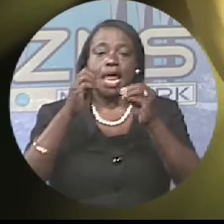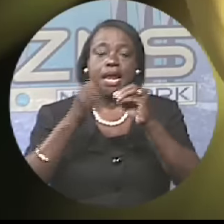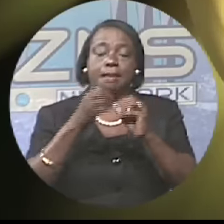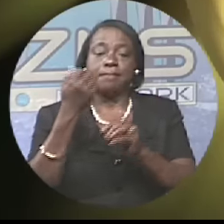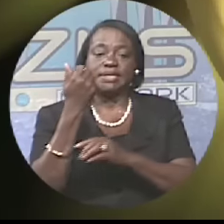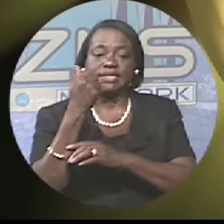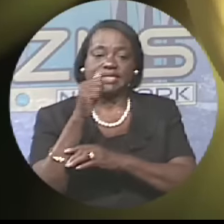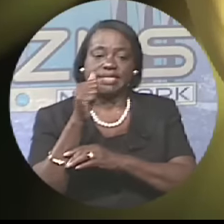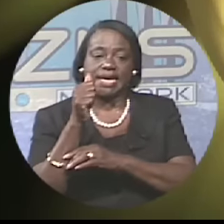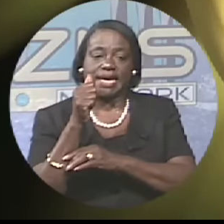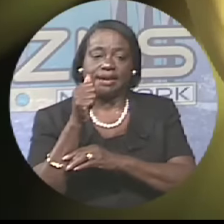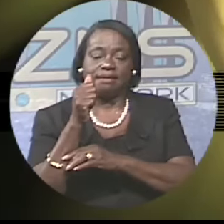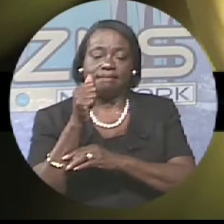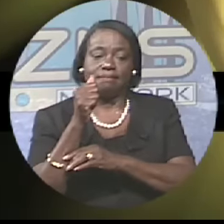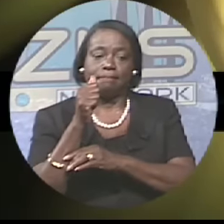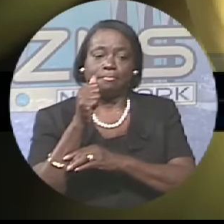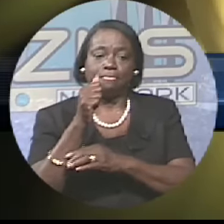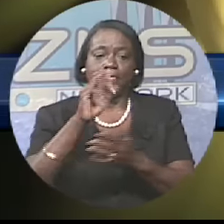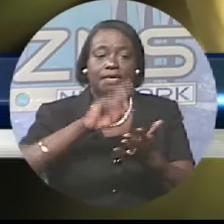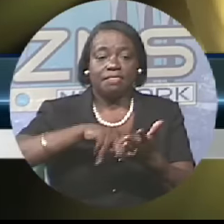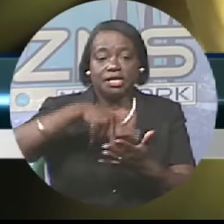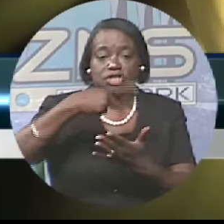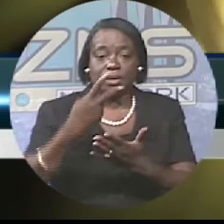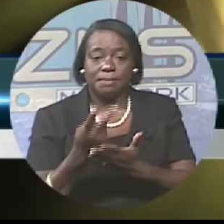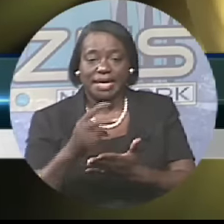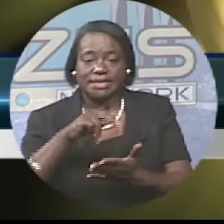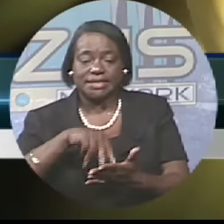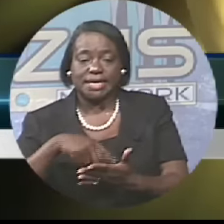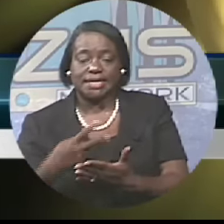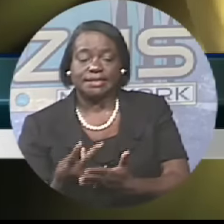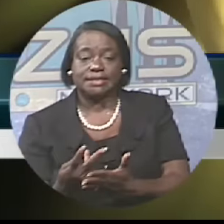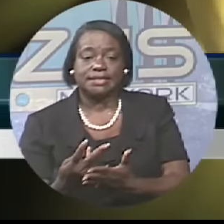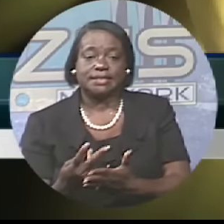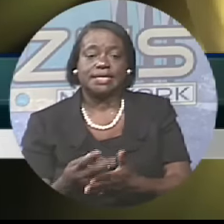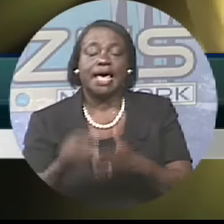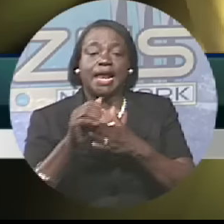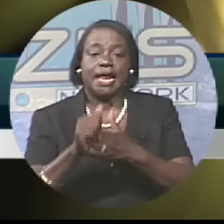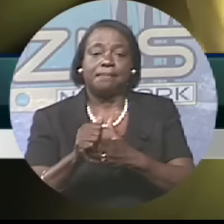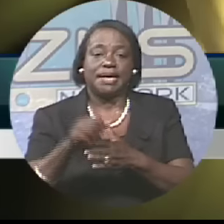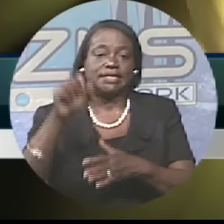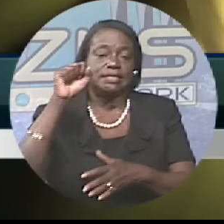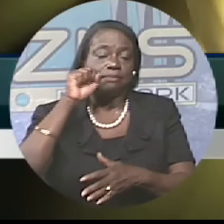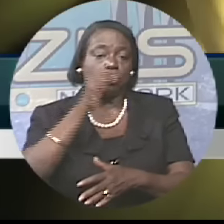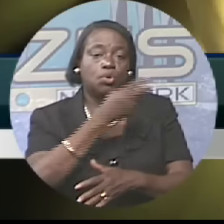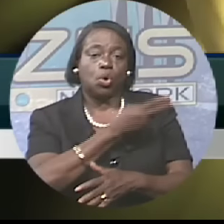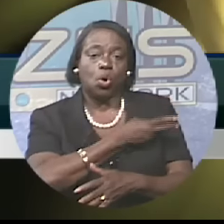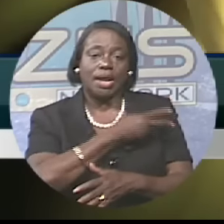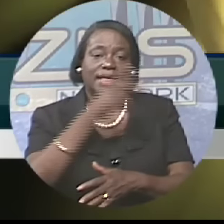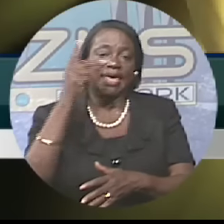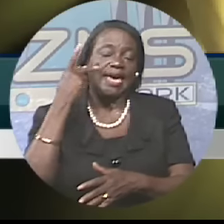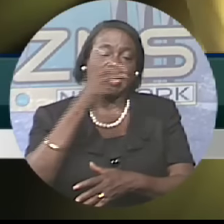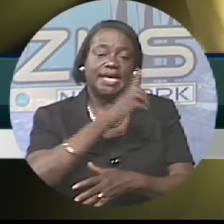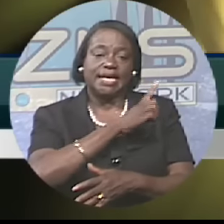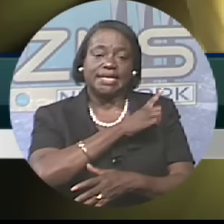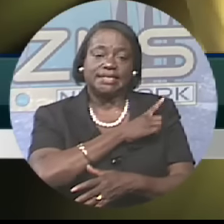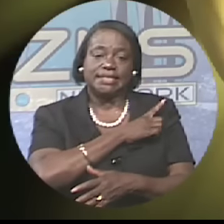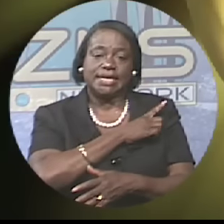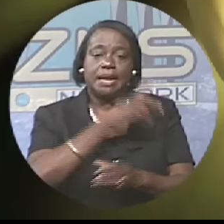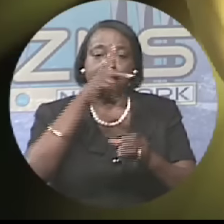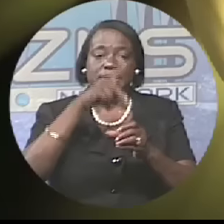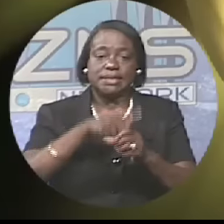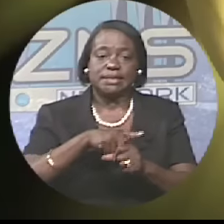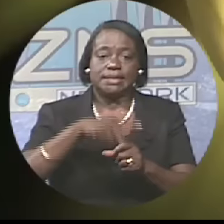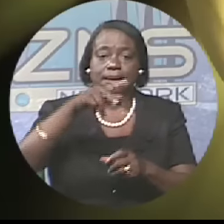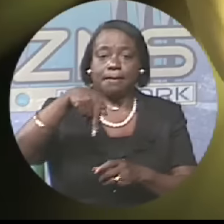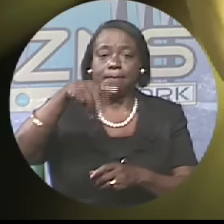gymnastics squad, which tumbled its way onto international rankings. The team, led by Simone Hall and Kiana Dean, participated in the Pan Am Games as